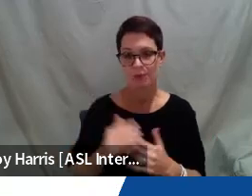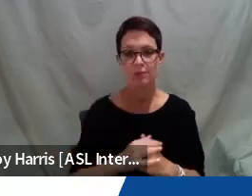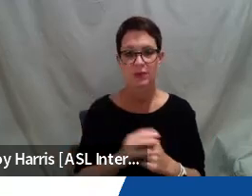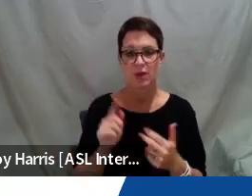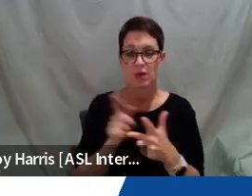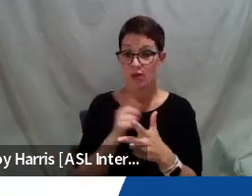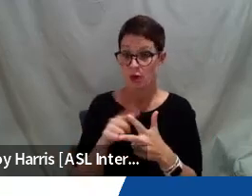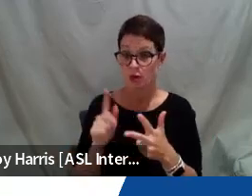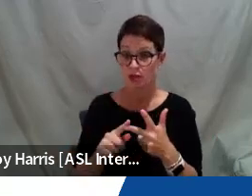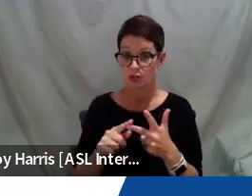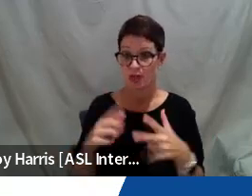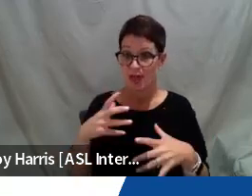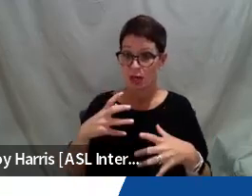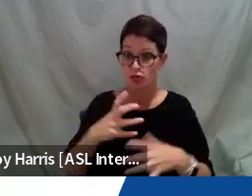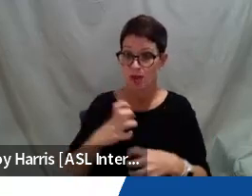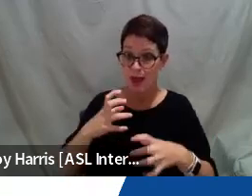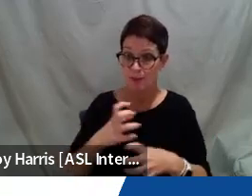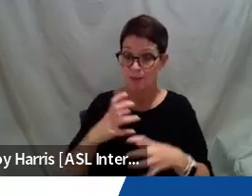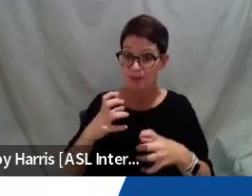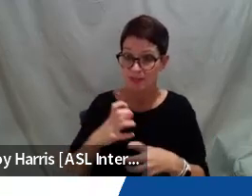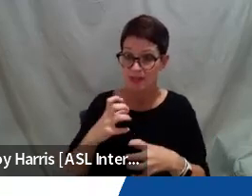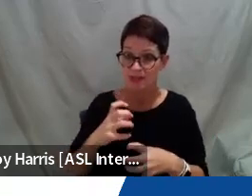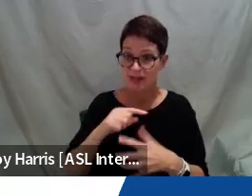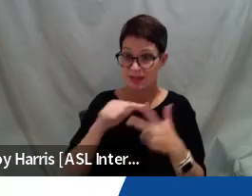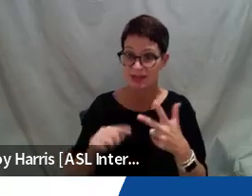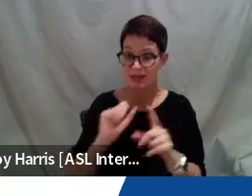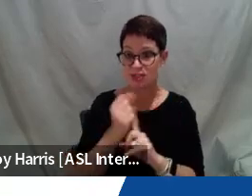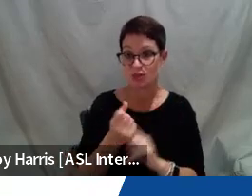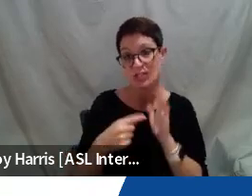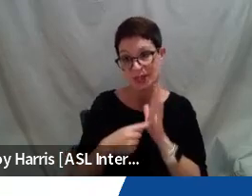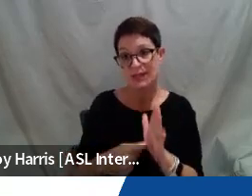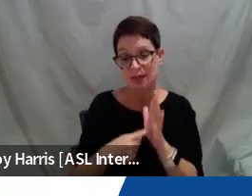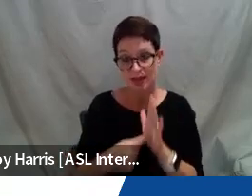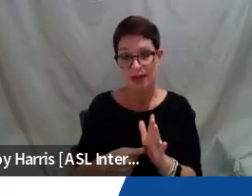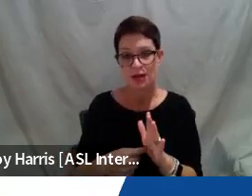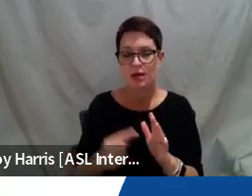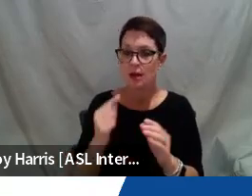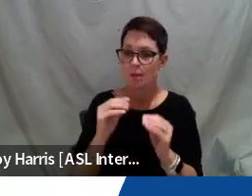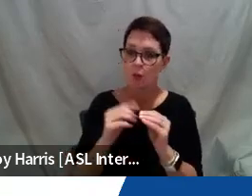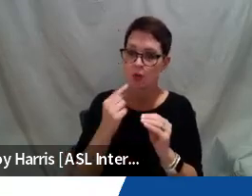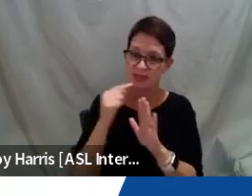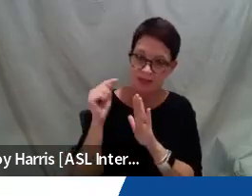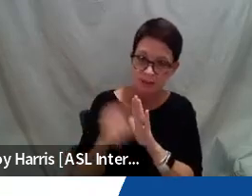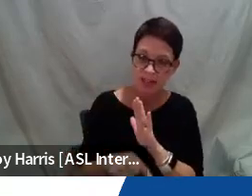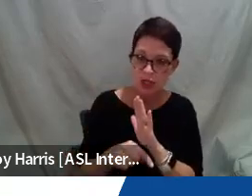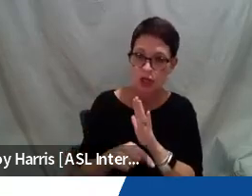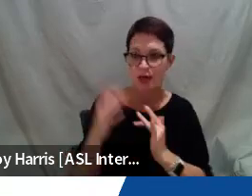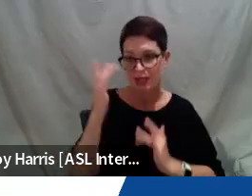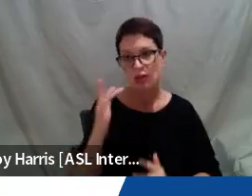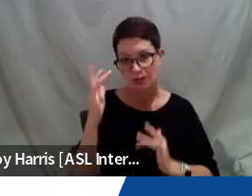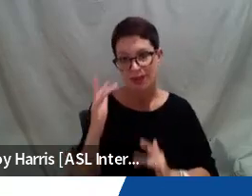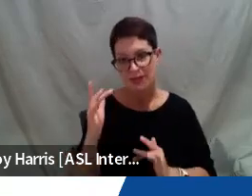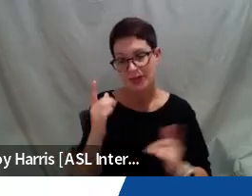Those heat cramps in those scenarios could be an indication that a more severe heat-related illness